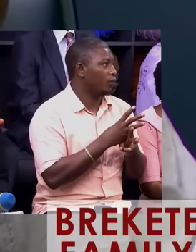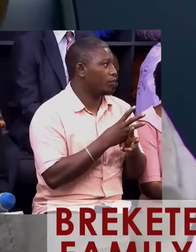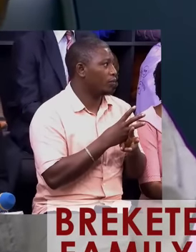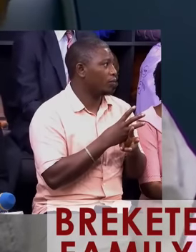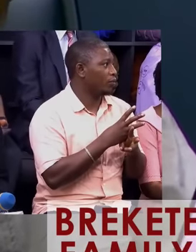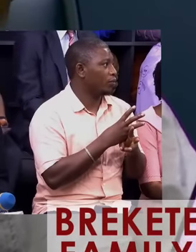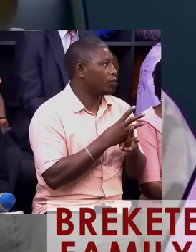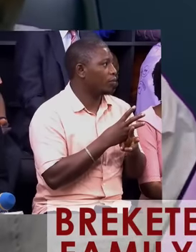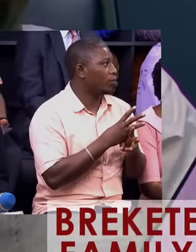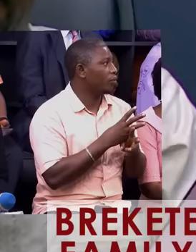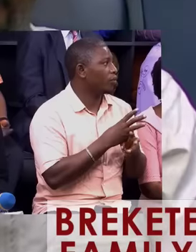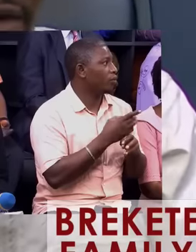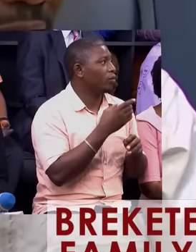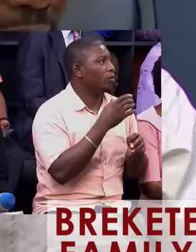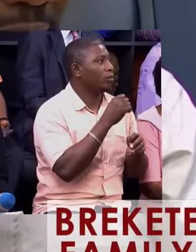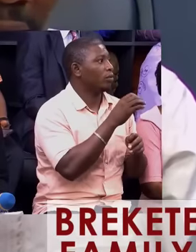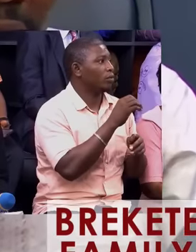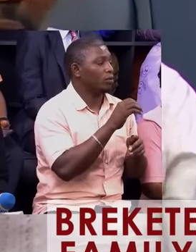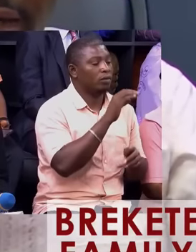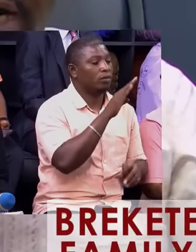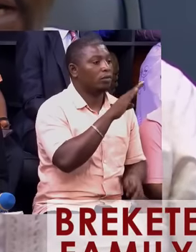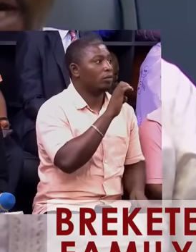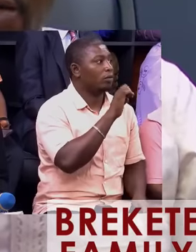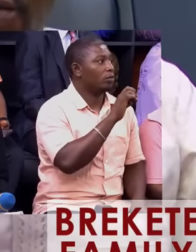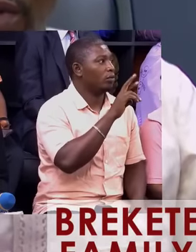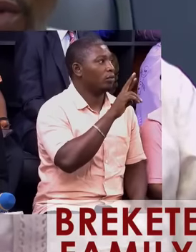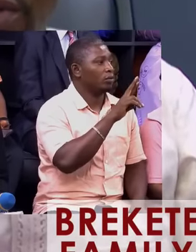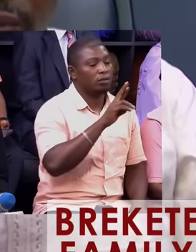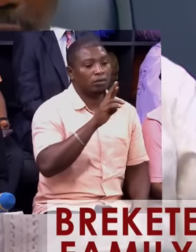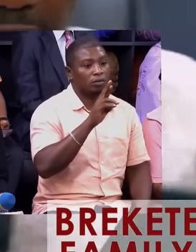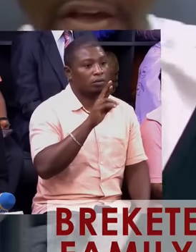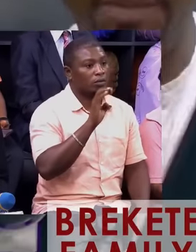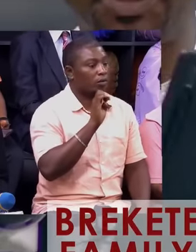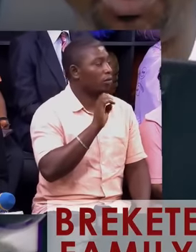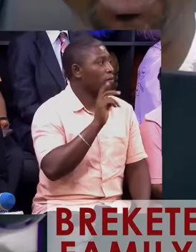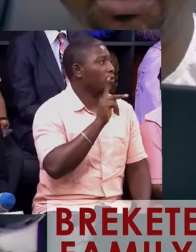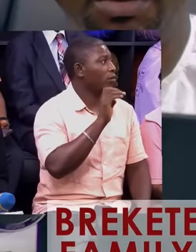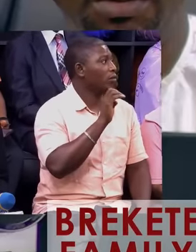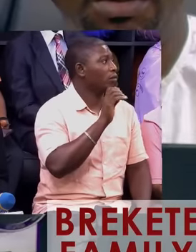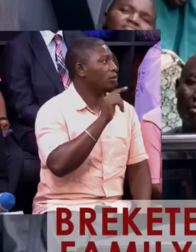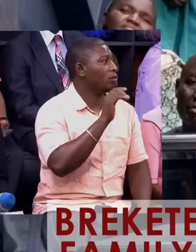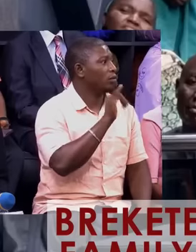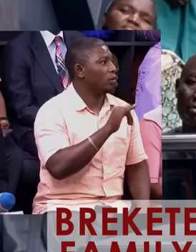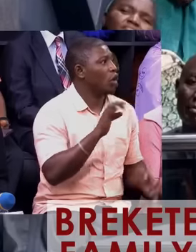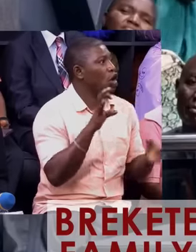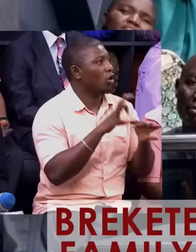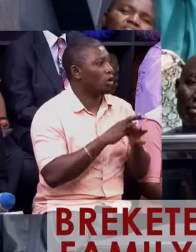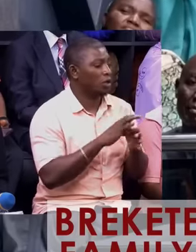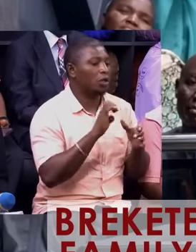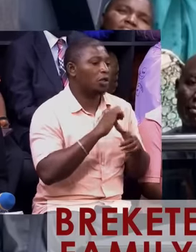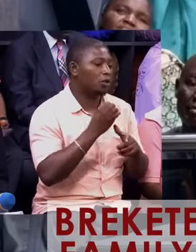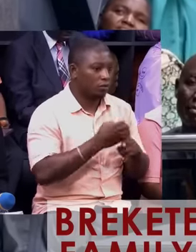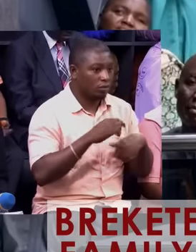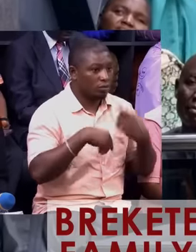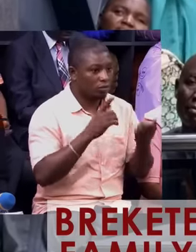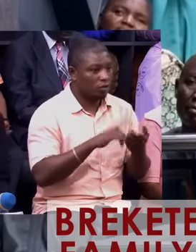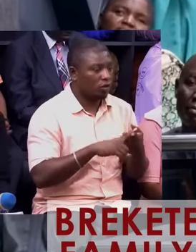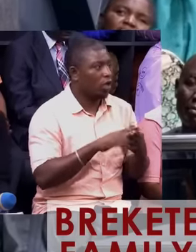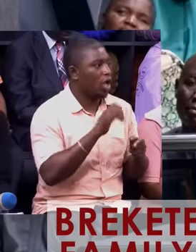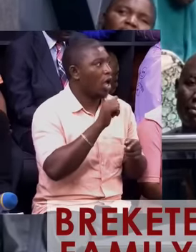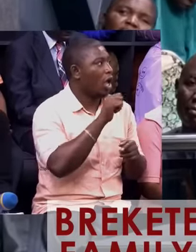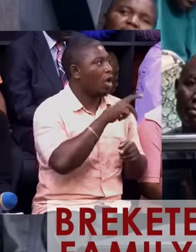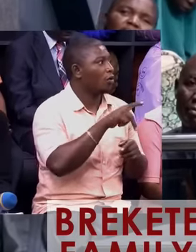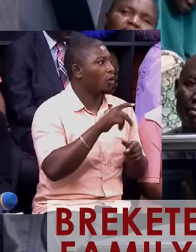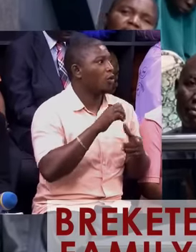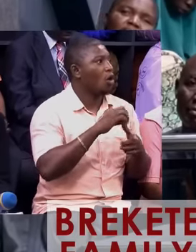world so breaket connect either you go to the app store or you go to the Play Store